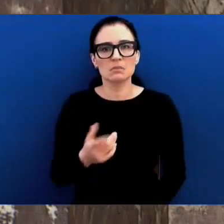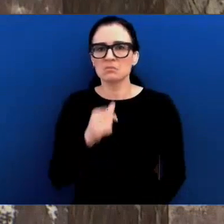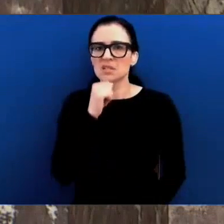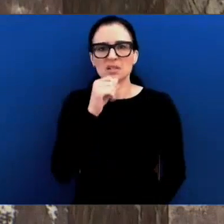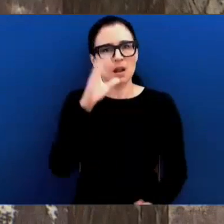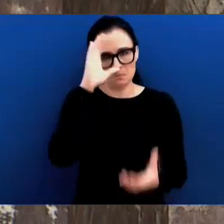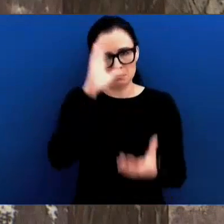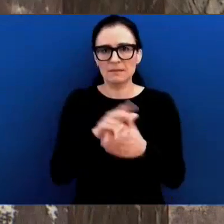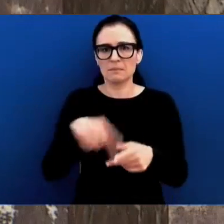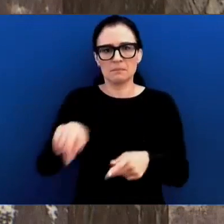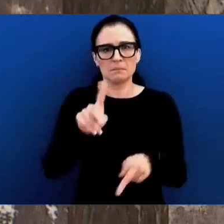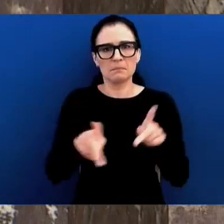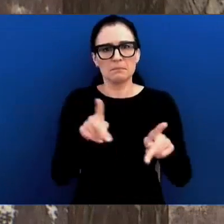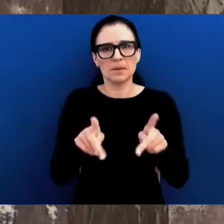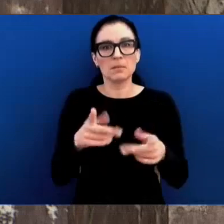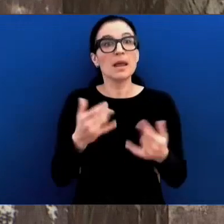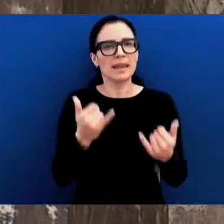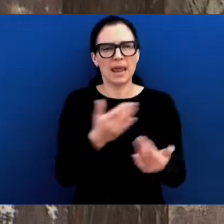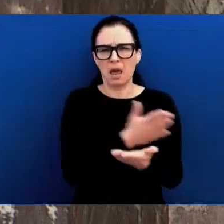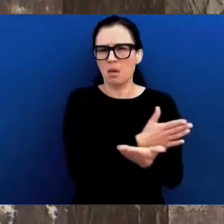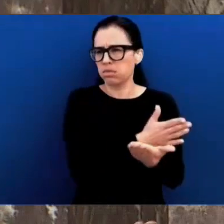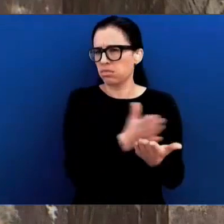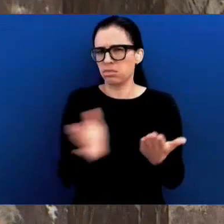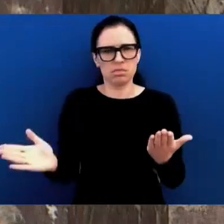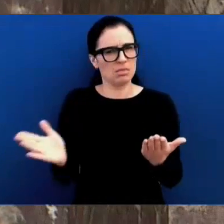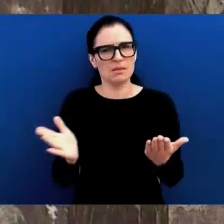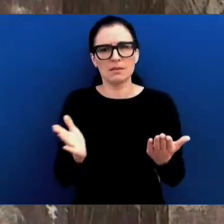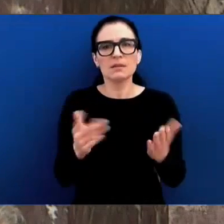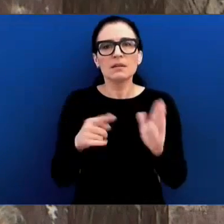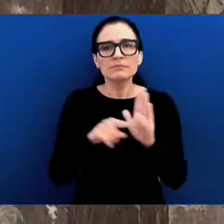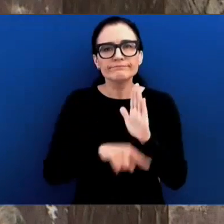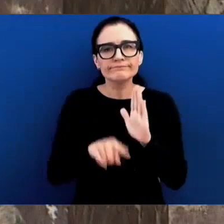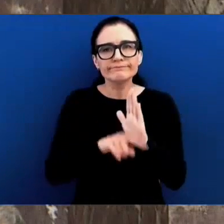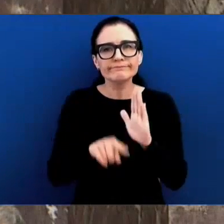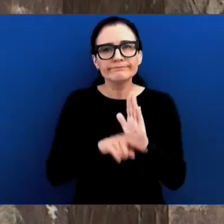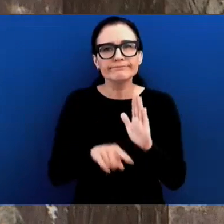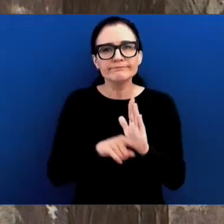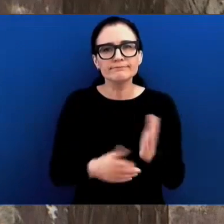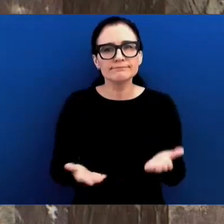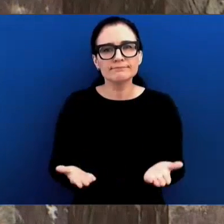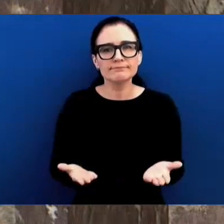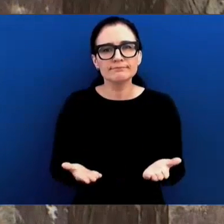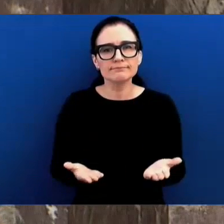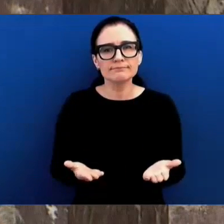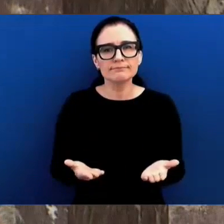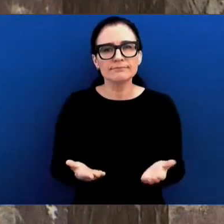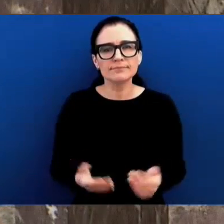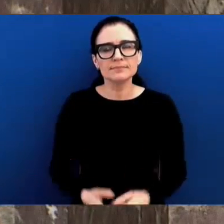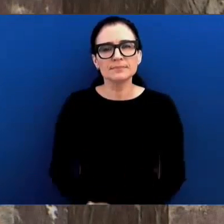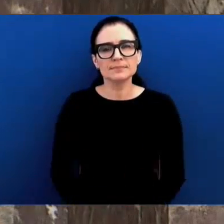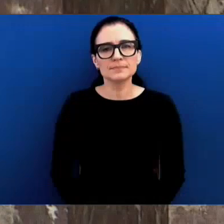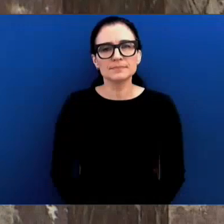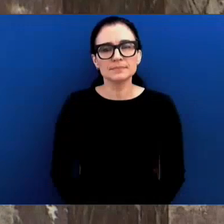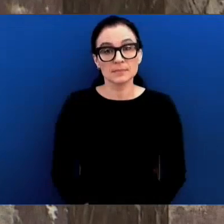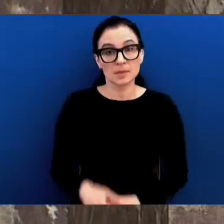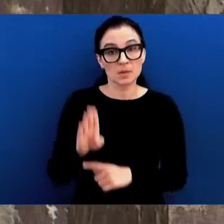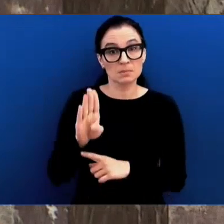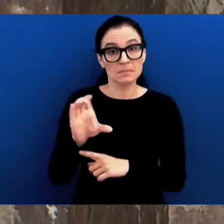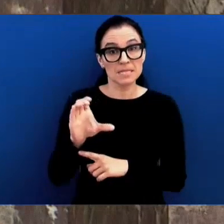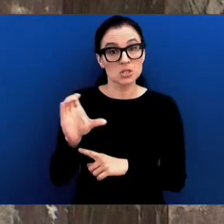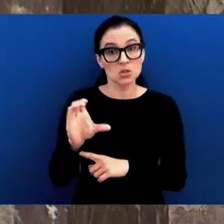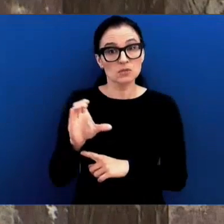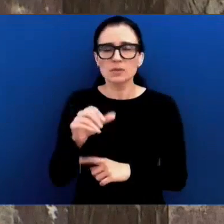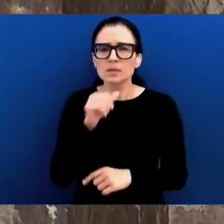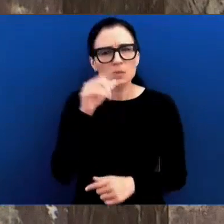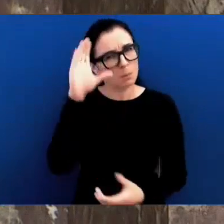place for this province, Honourable Speaker. The BC Conservatives don't believe climate change is real. What I don't understand is, do they believe climate change is real or